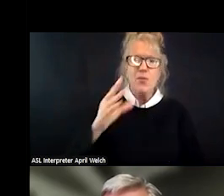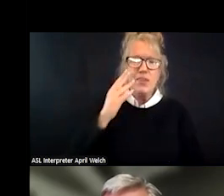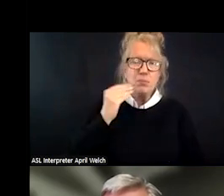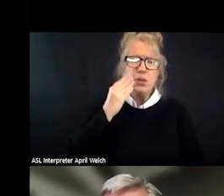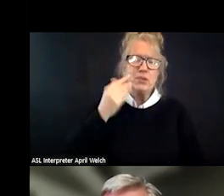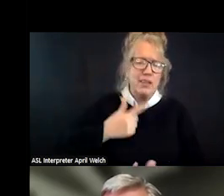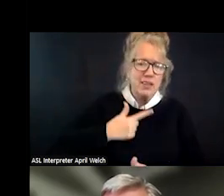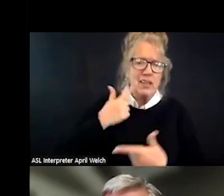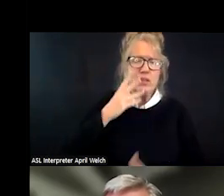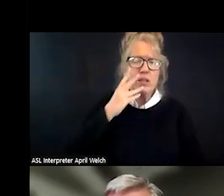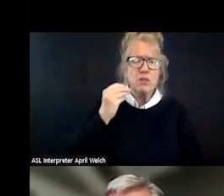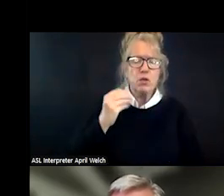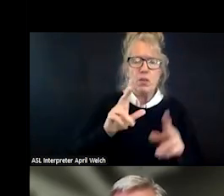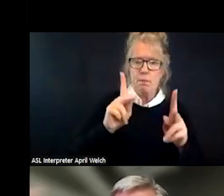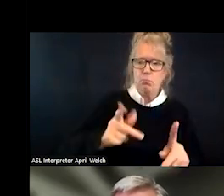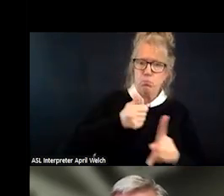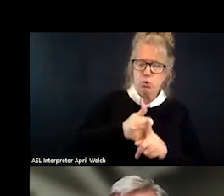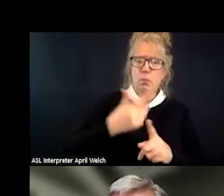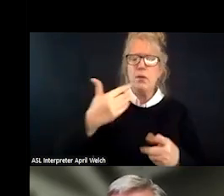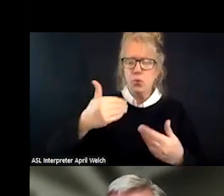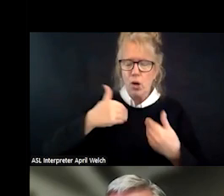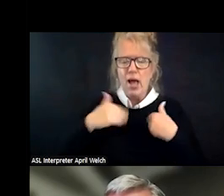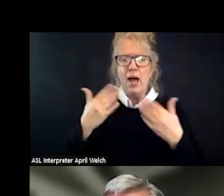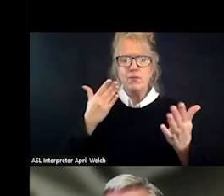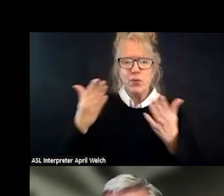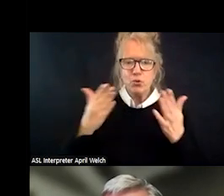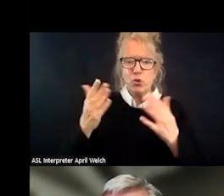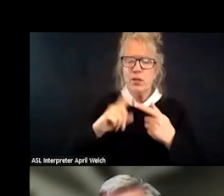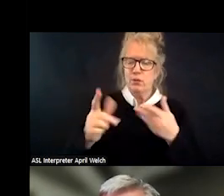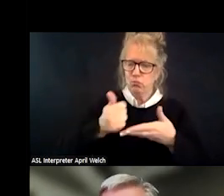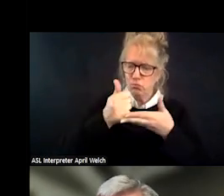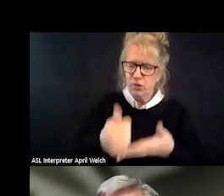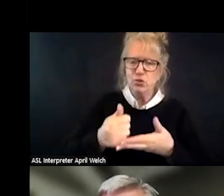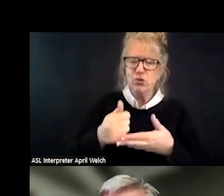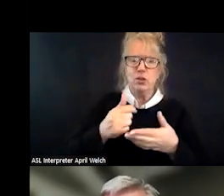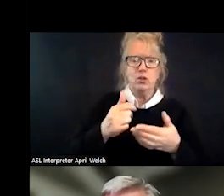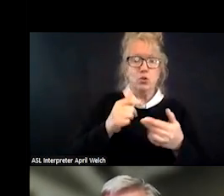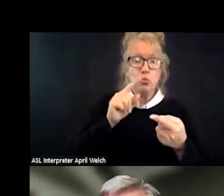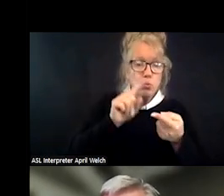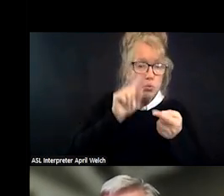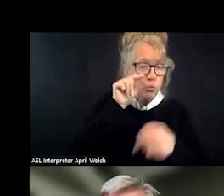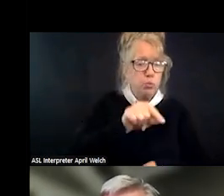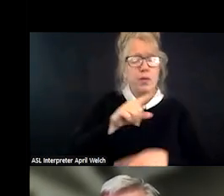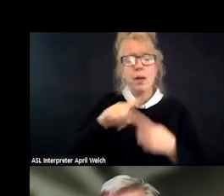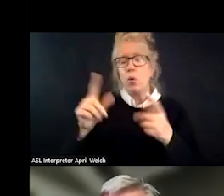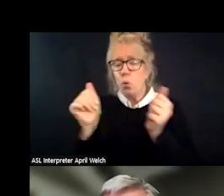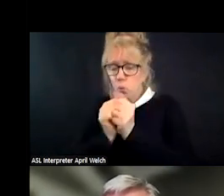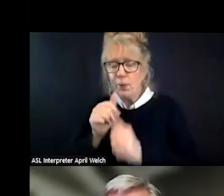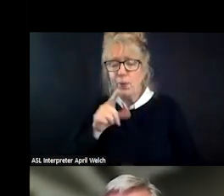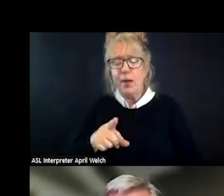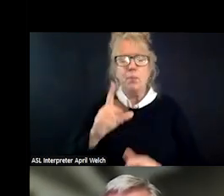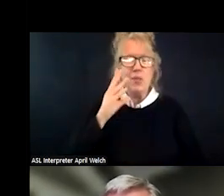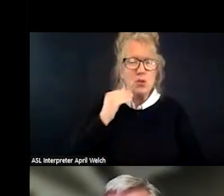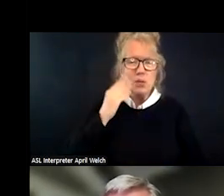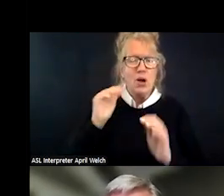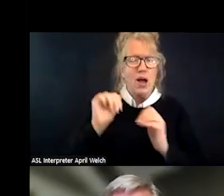and the person's having those services and interventions done to them or with them, and their experience of it and how that impacts